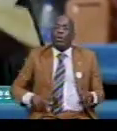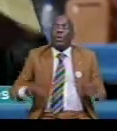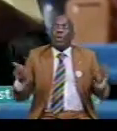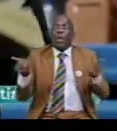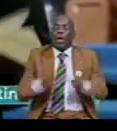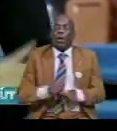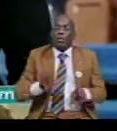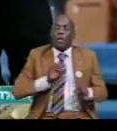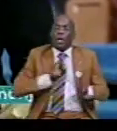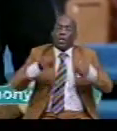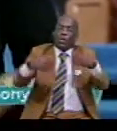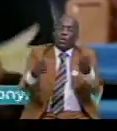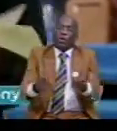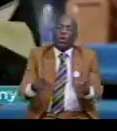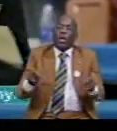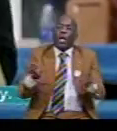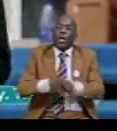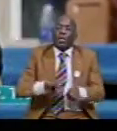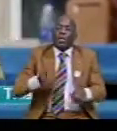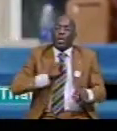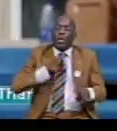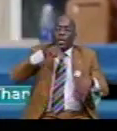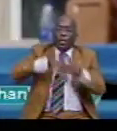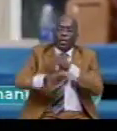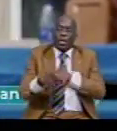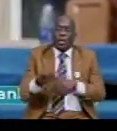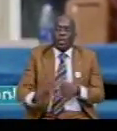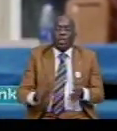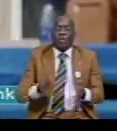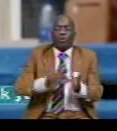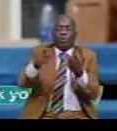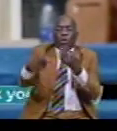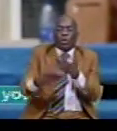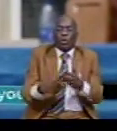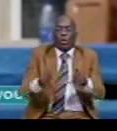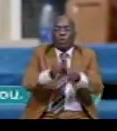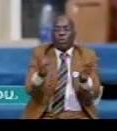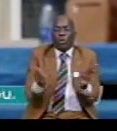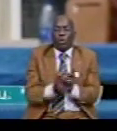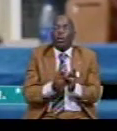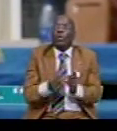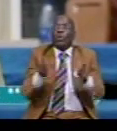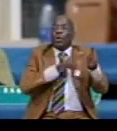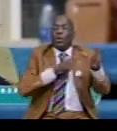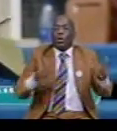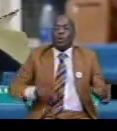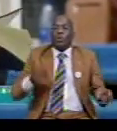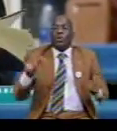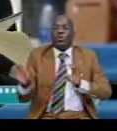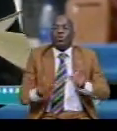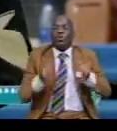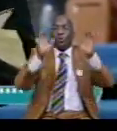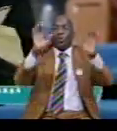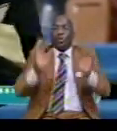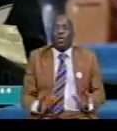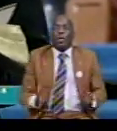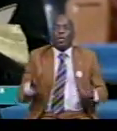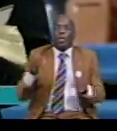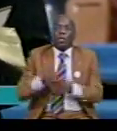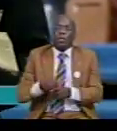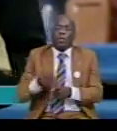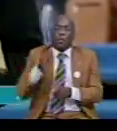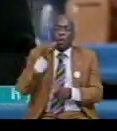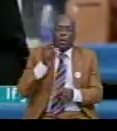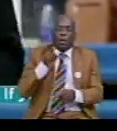ba tin dese gwo ori ile crusade ground pe oluwa se yanu ninu aye mi mo dupe ni